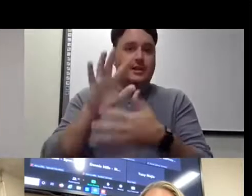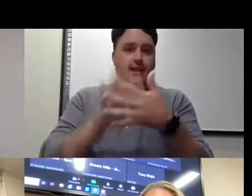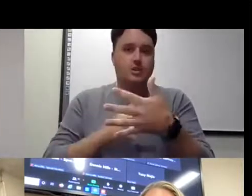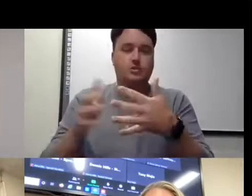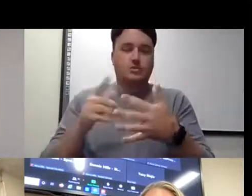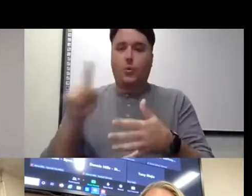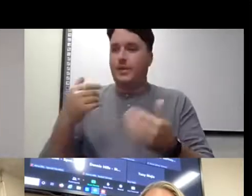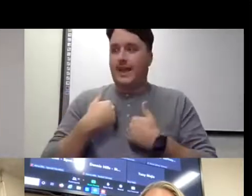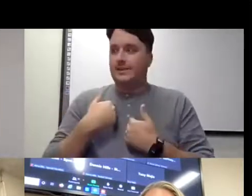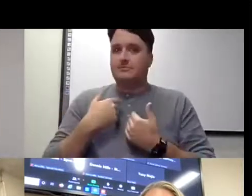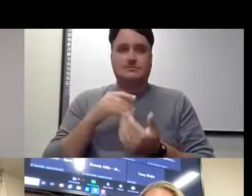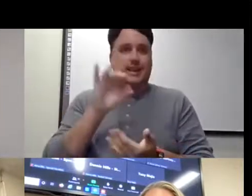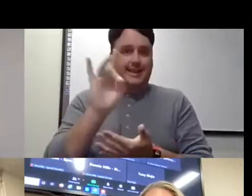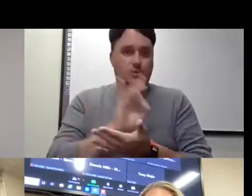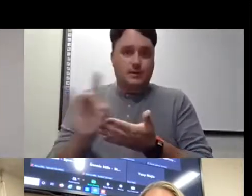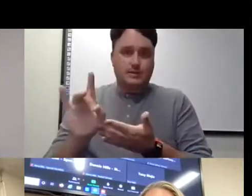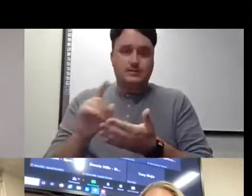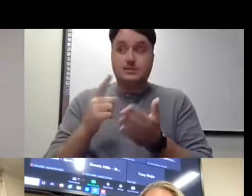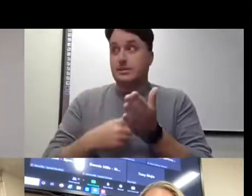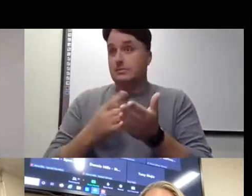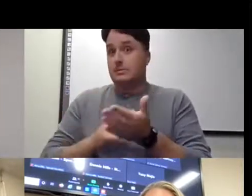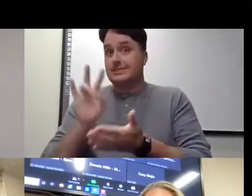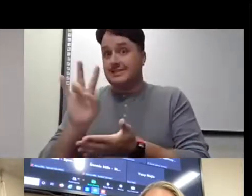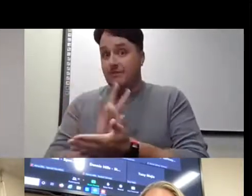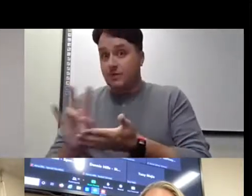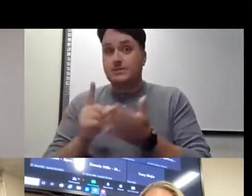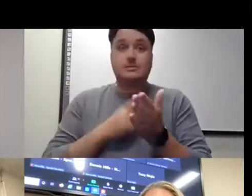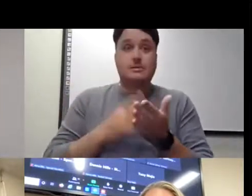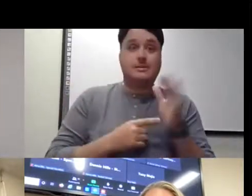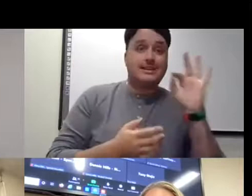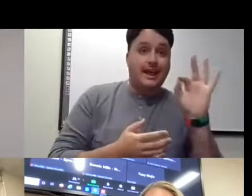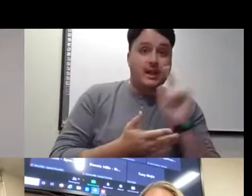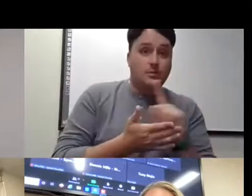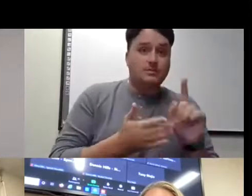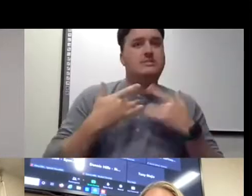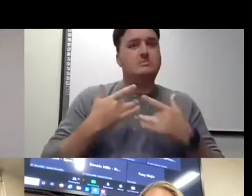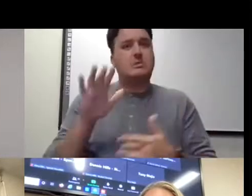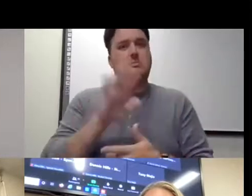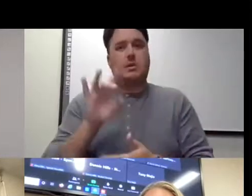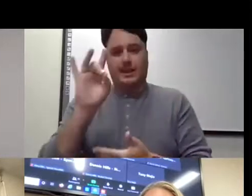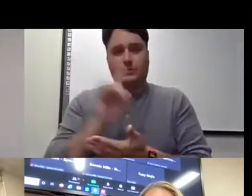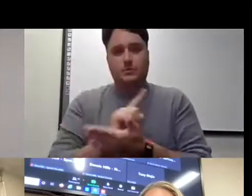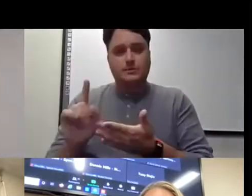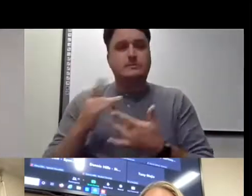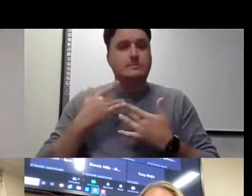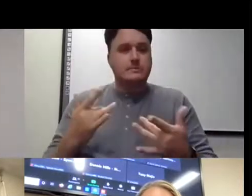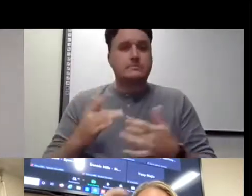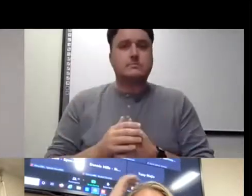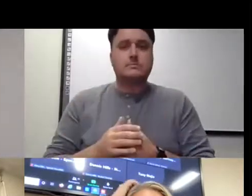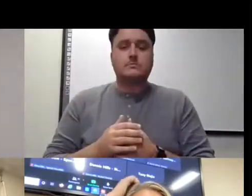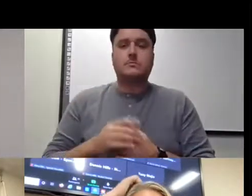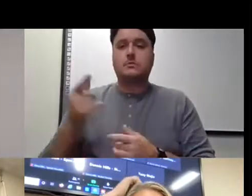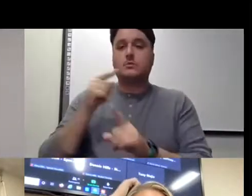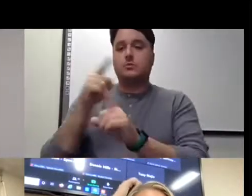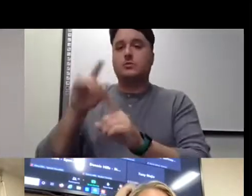have 8 weeks. Sometimes it was 7, sometimes it was 9, but generally it's about 8 weeks of summer. And so the idea, I know that July tends to